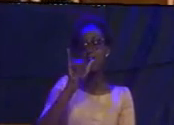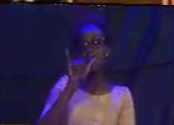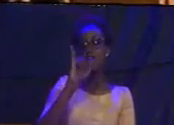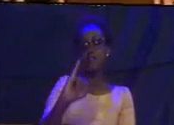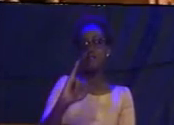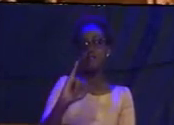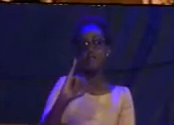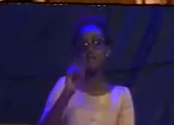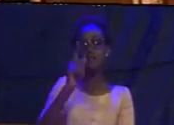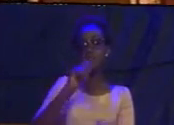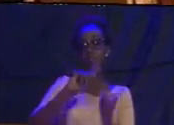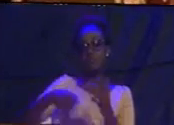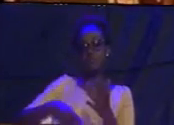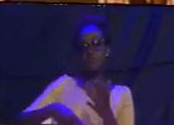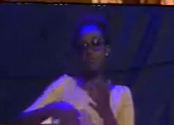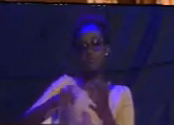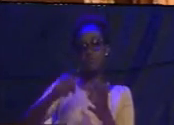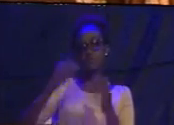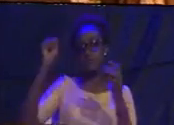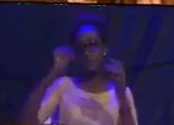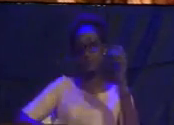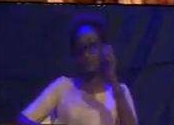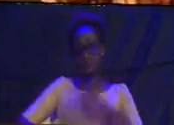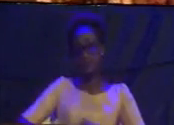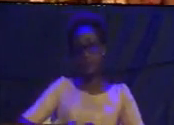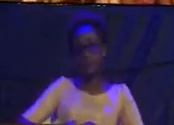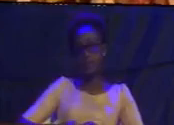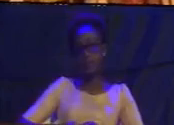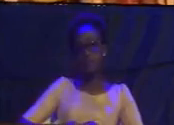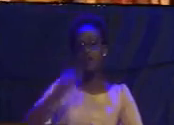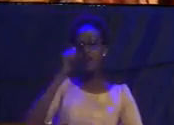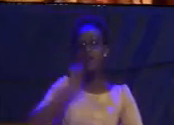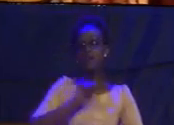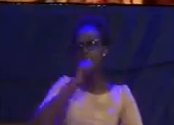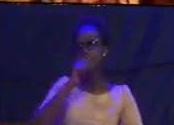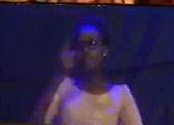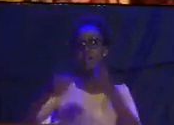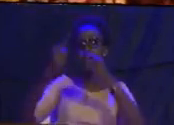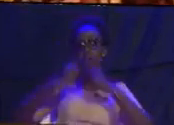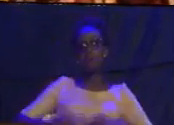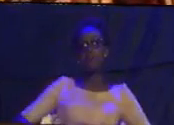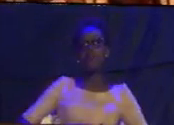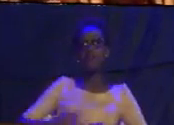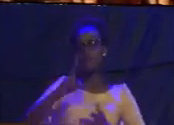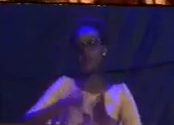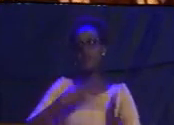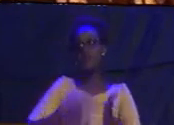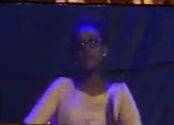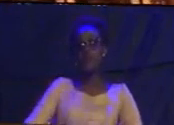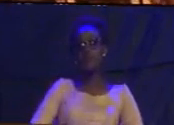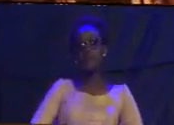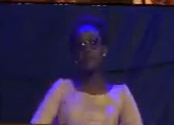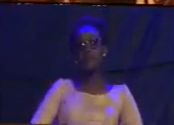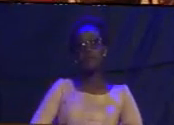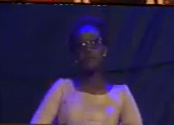Baite. When they attacked Ai, Abisraeli bagaruka biruka. The Israelites turned their